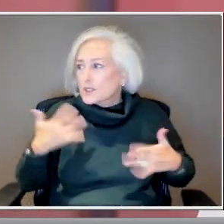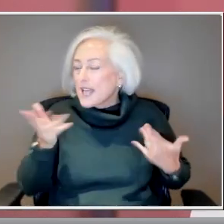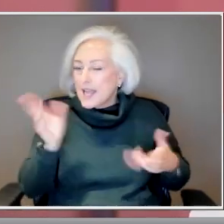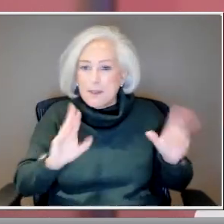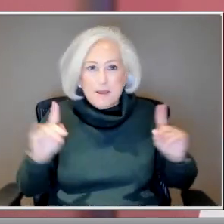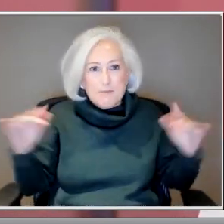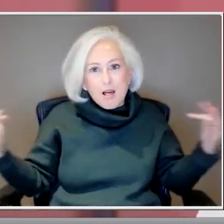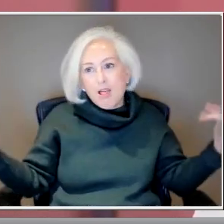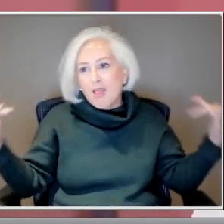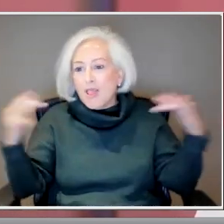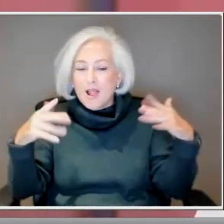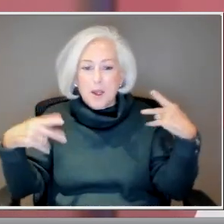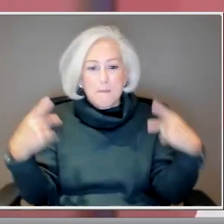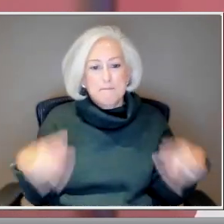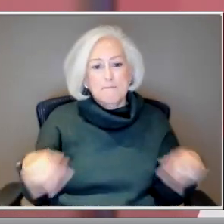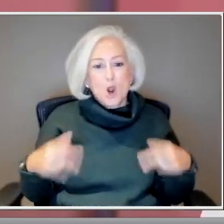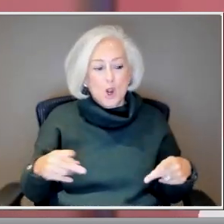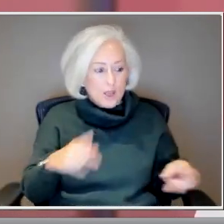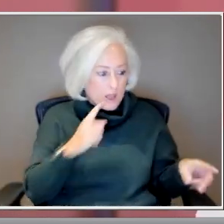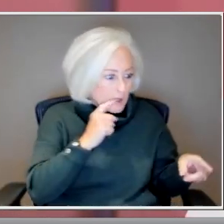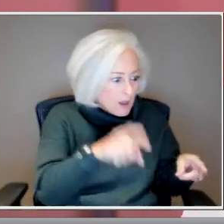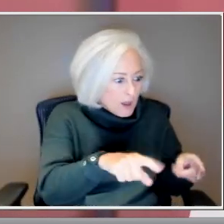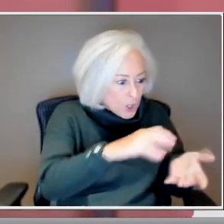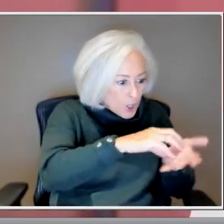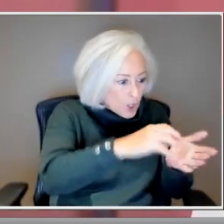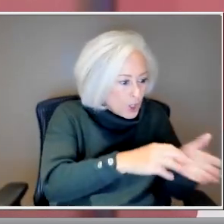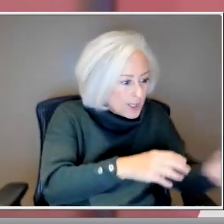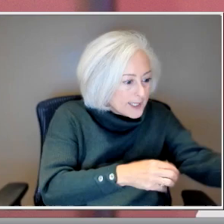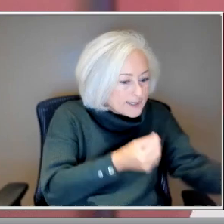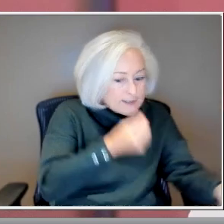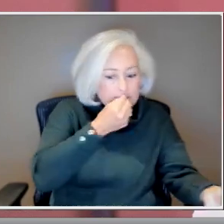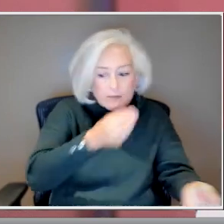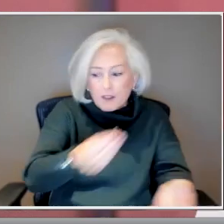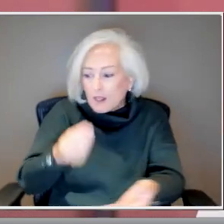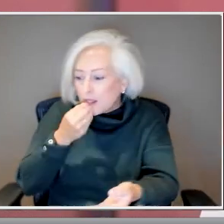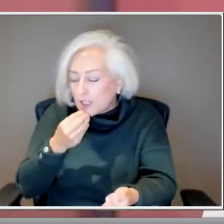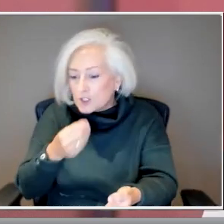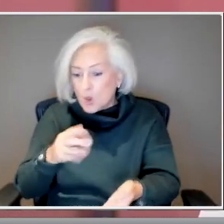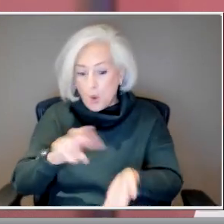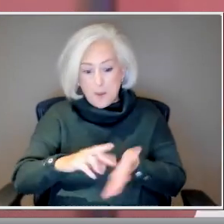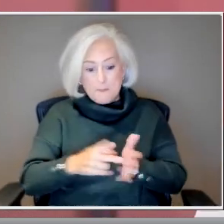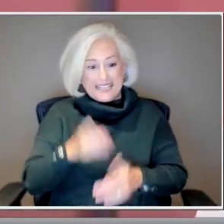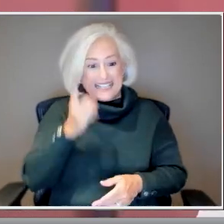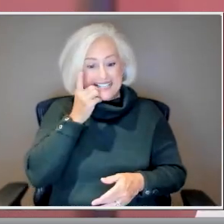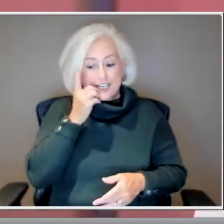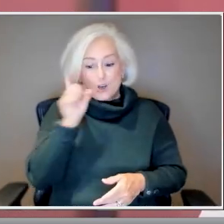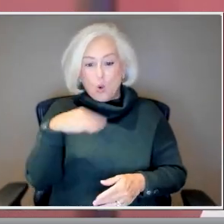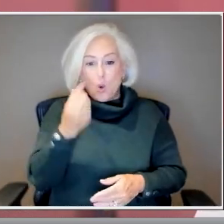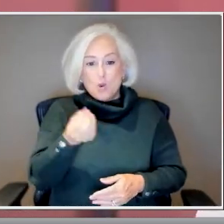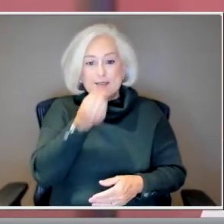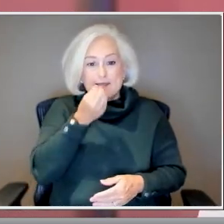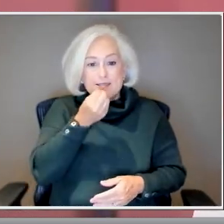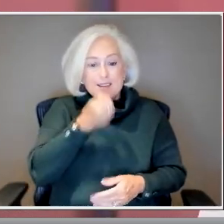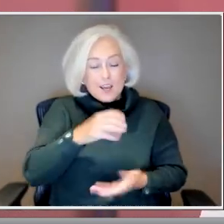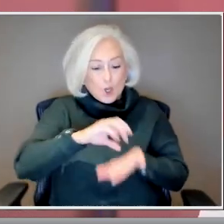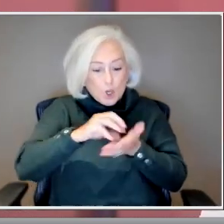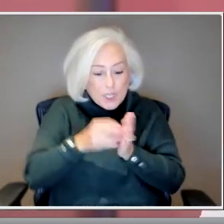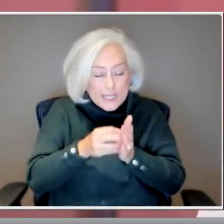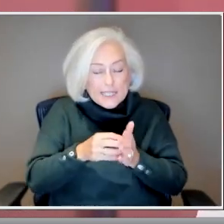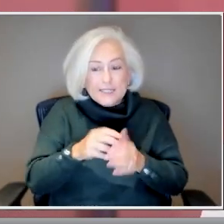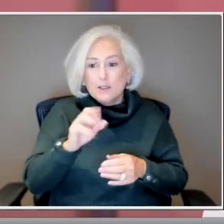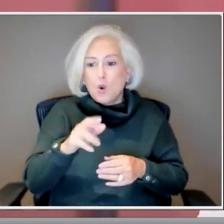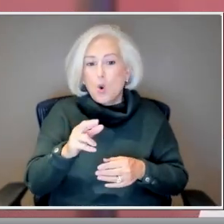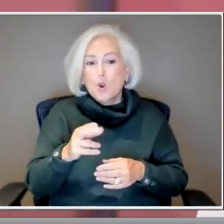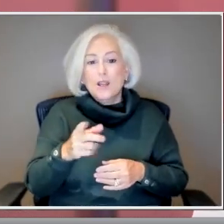know, there's plates of cookies and stuff going around. That's all you're having for dinner. If you eat a little bit beforehand, you know, some of that